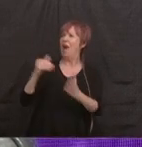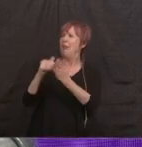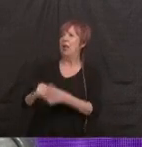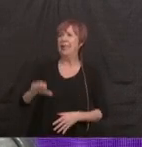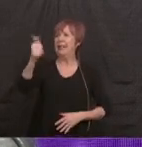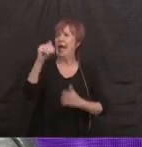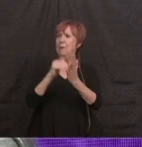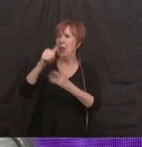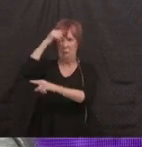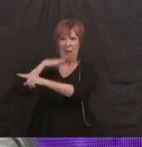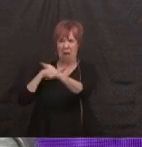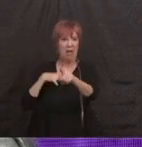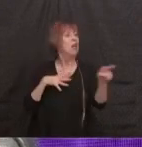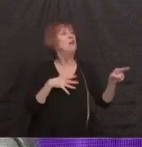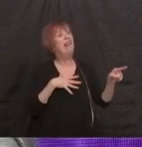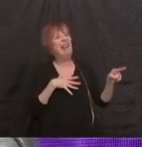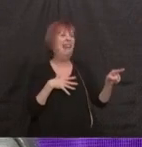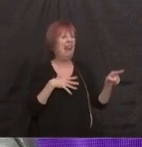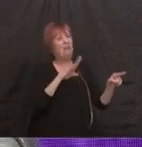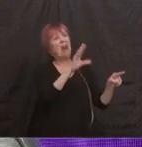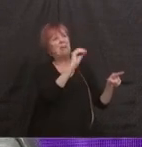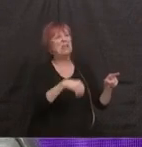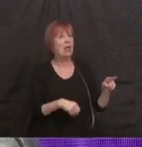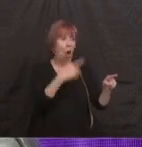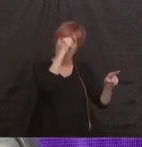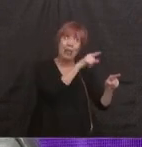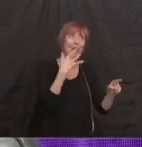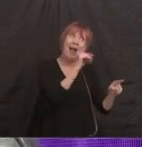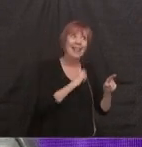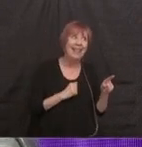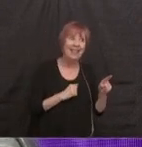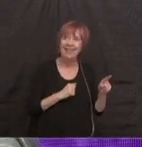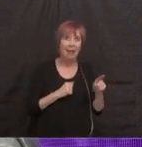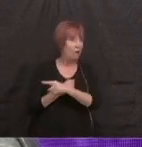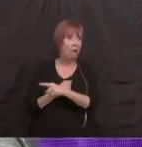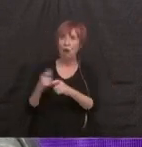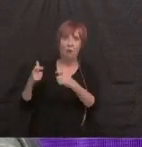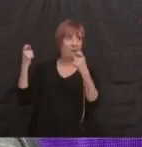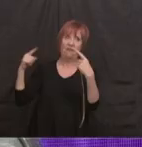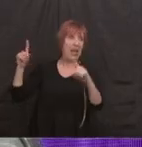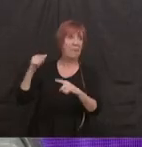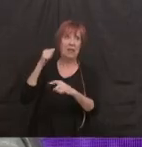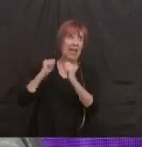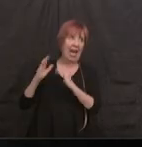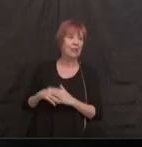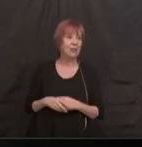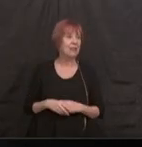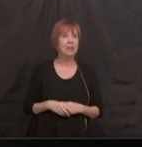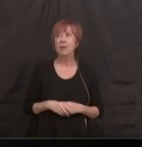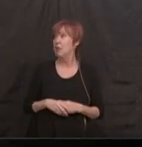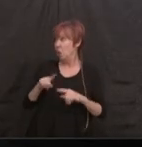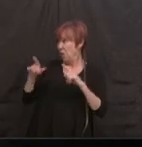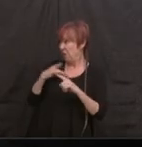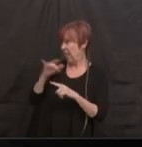in this movie because it's a movie with big actors and you're, there you are. And but you feel like you're seeing that change. I'm seeing that